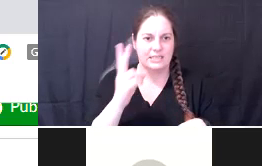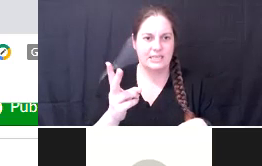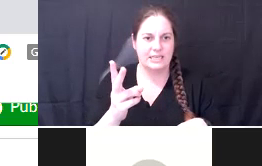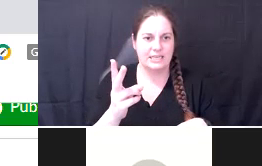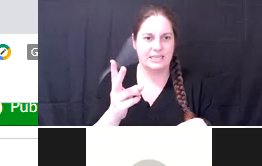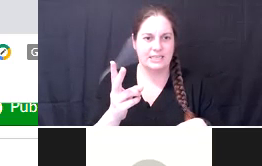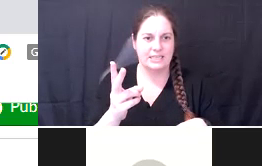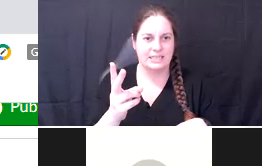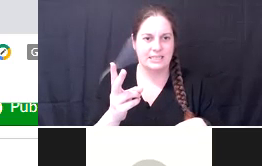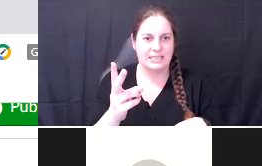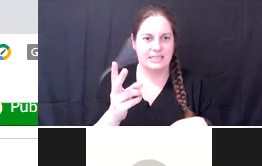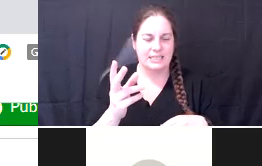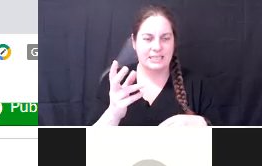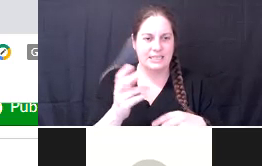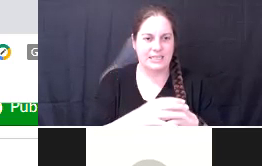Let's see.